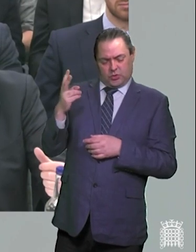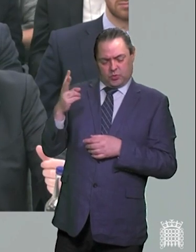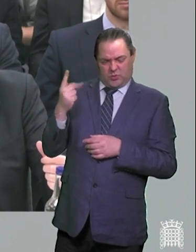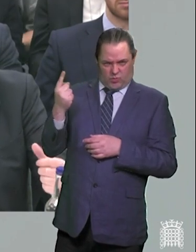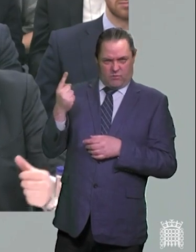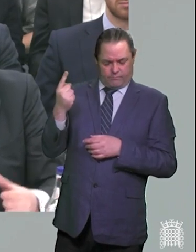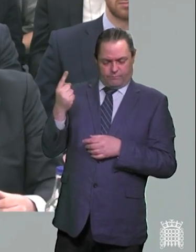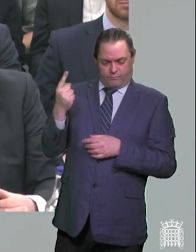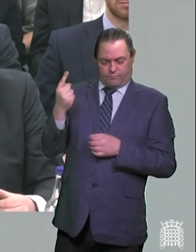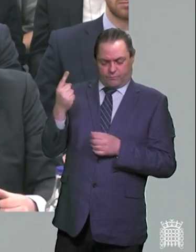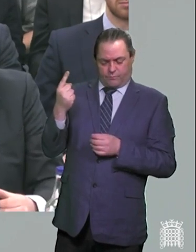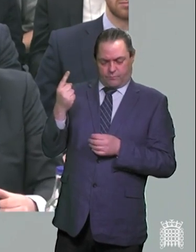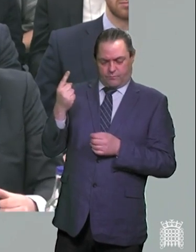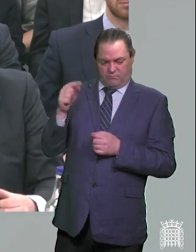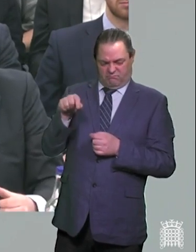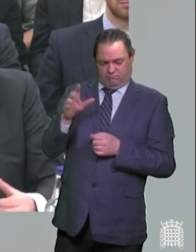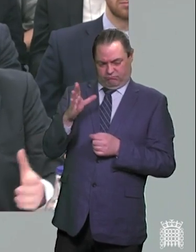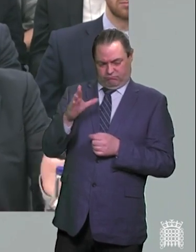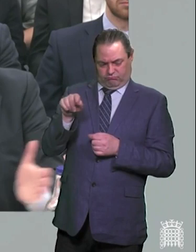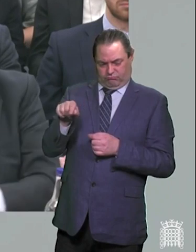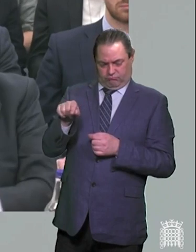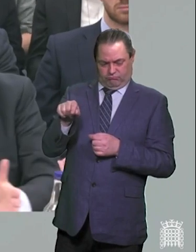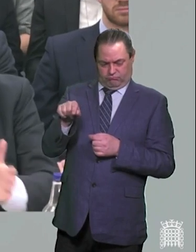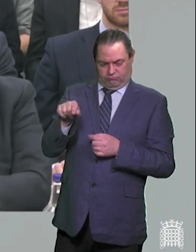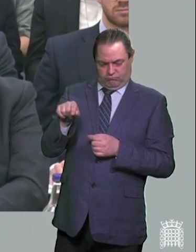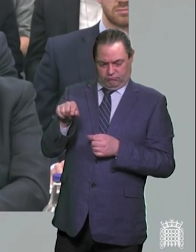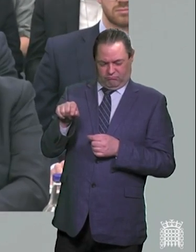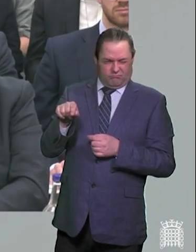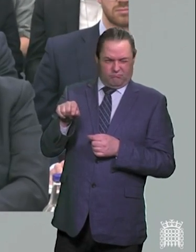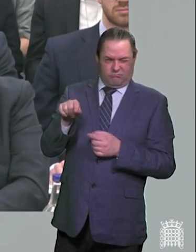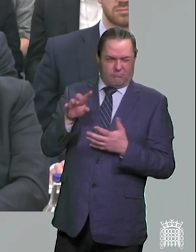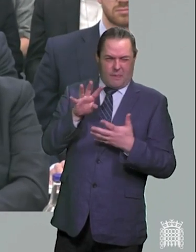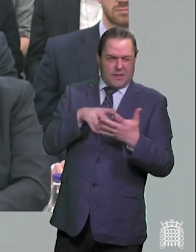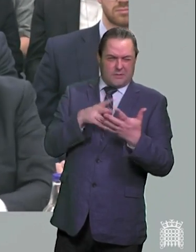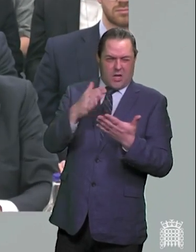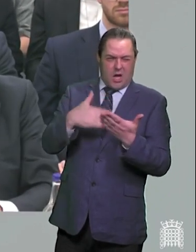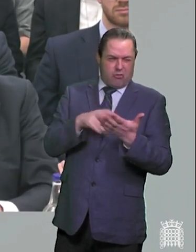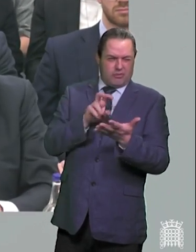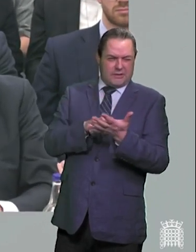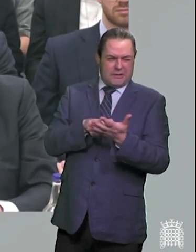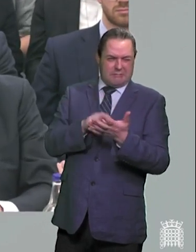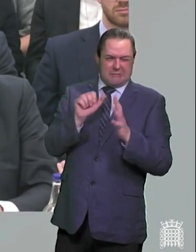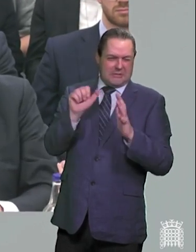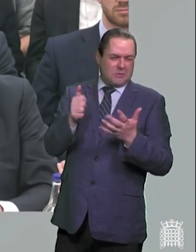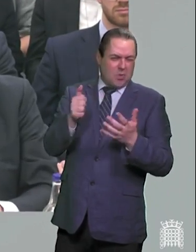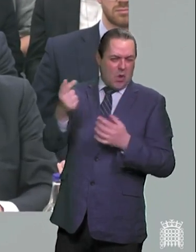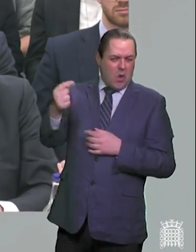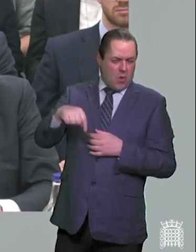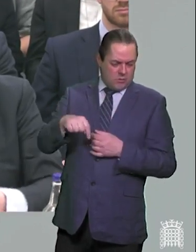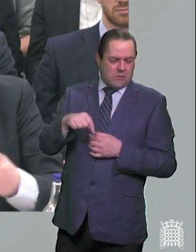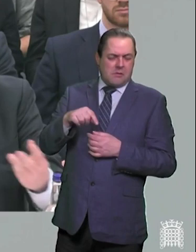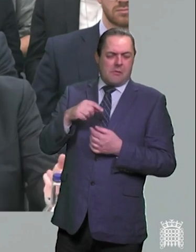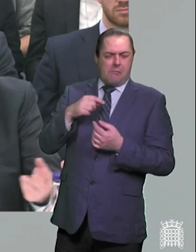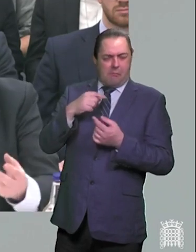2021. And it's about, my diary says it was about 6 o'clock. He comes in